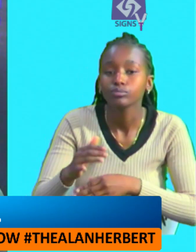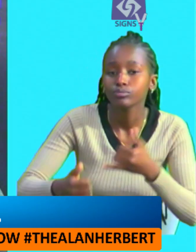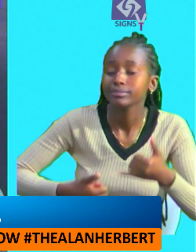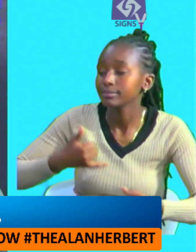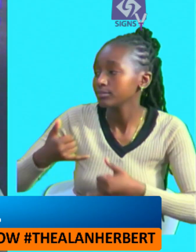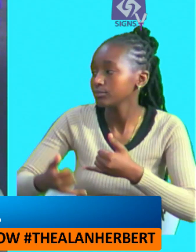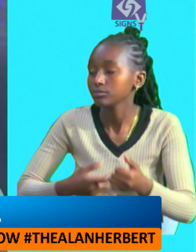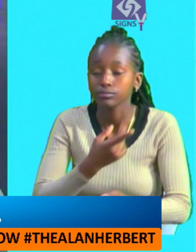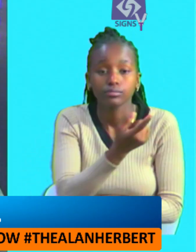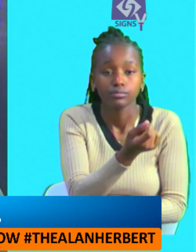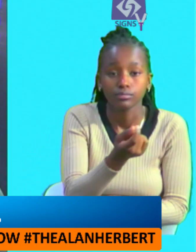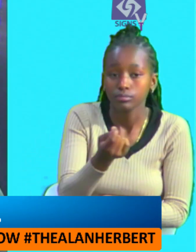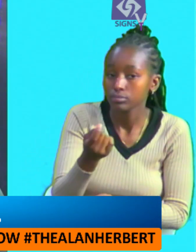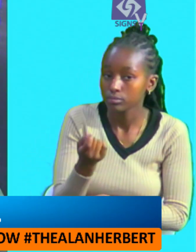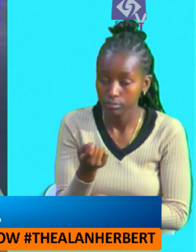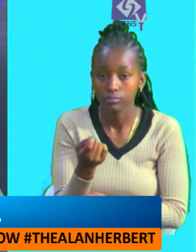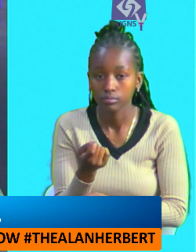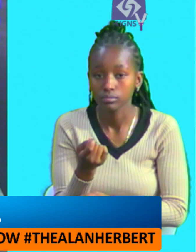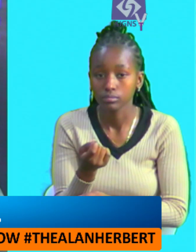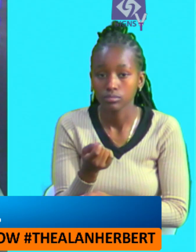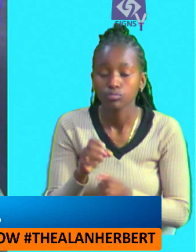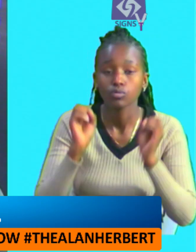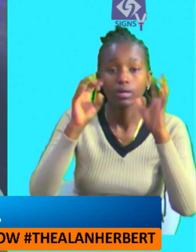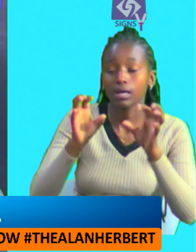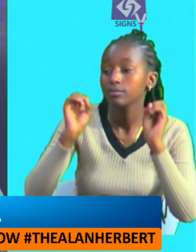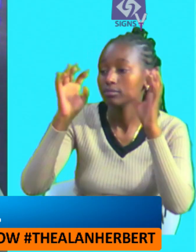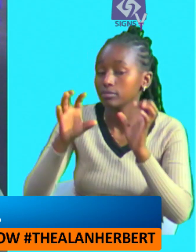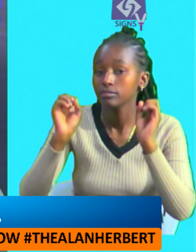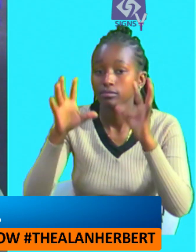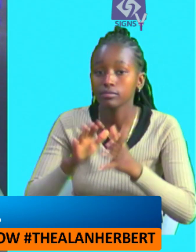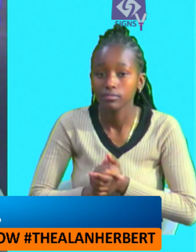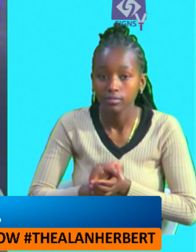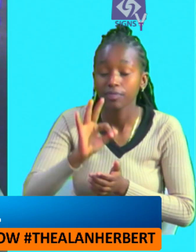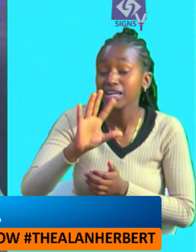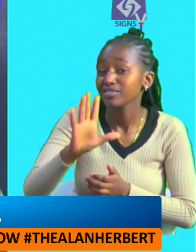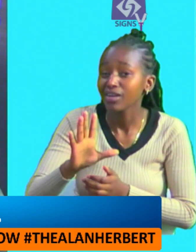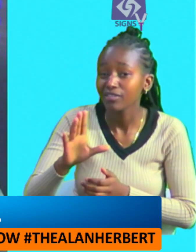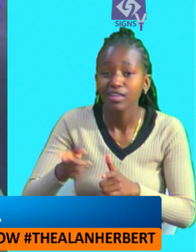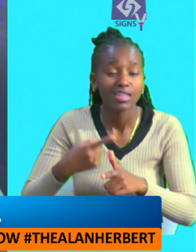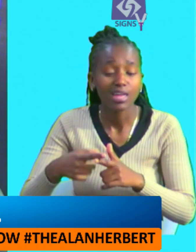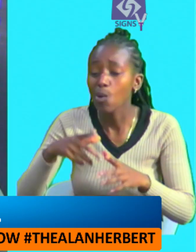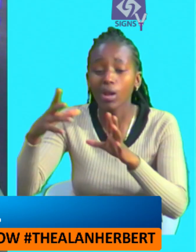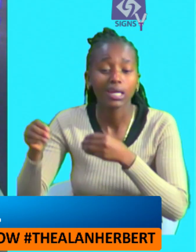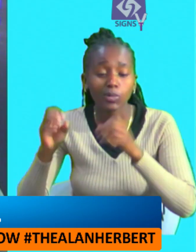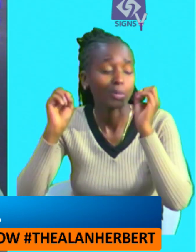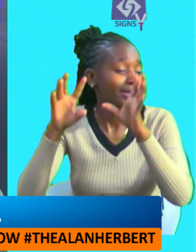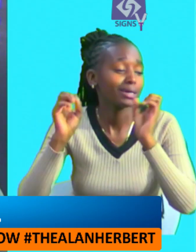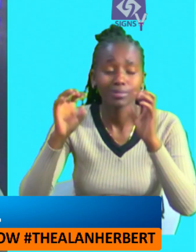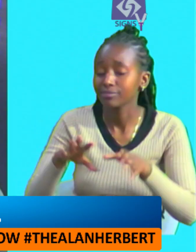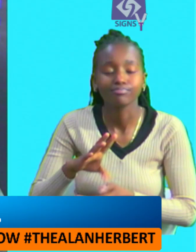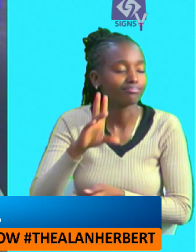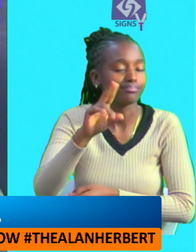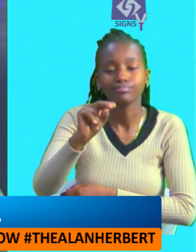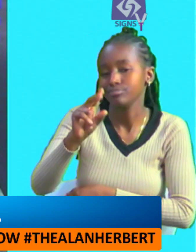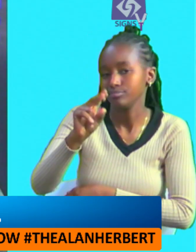Mimi vile ningetaka. I want to have my kids when I'm still young. Yeah. That is number one. Number